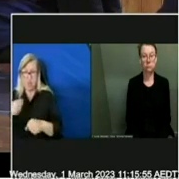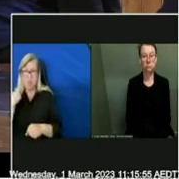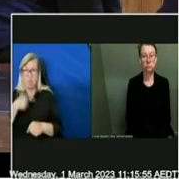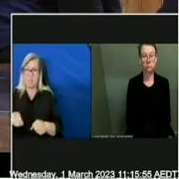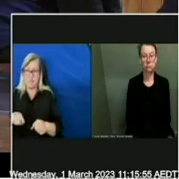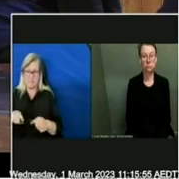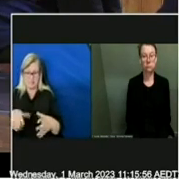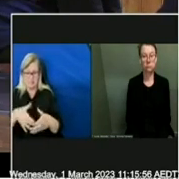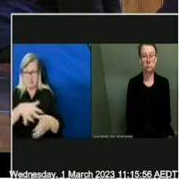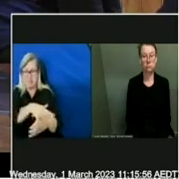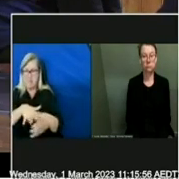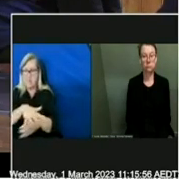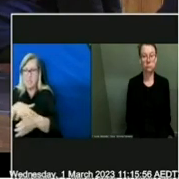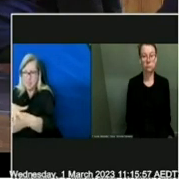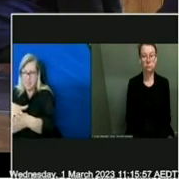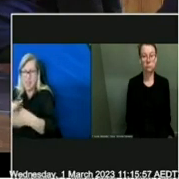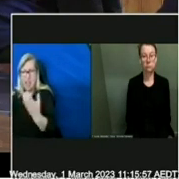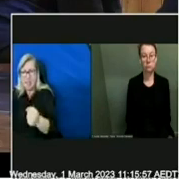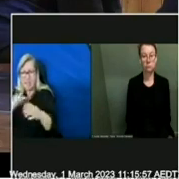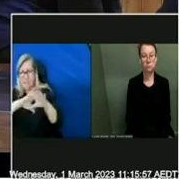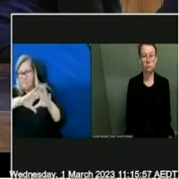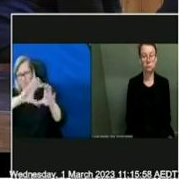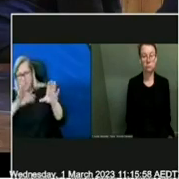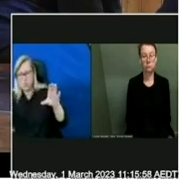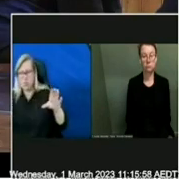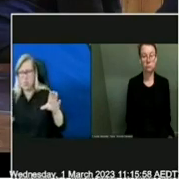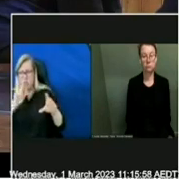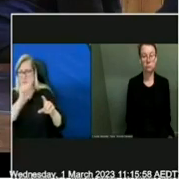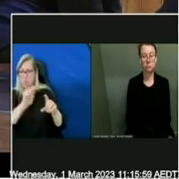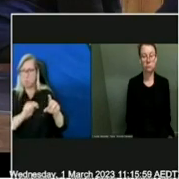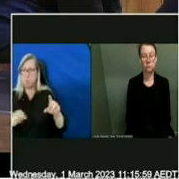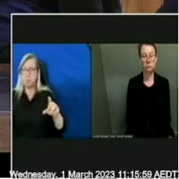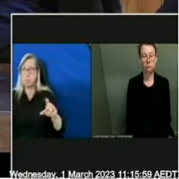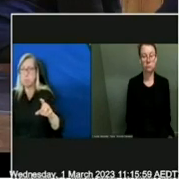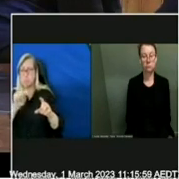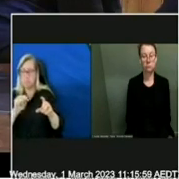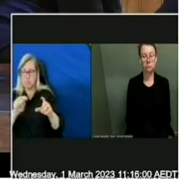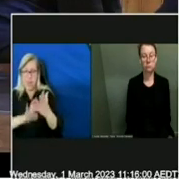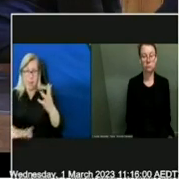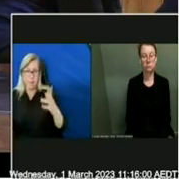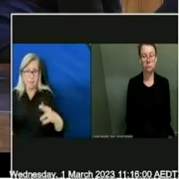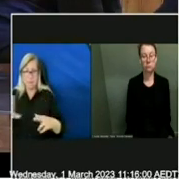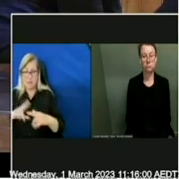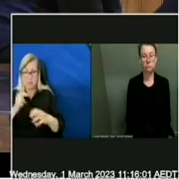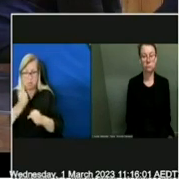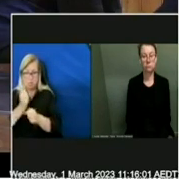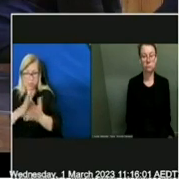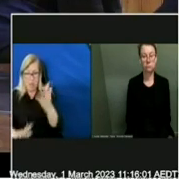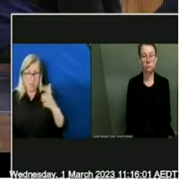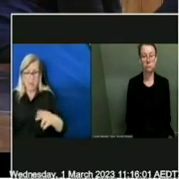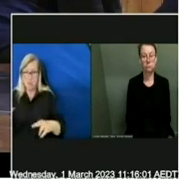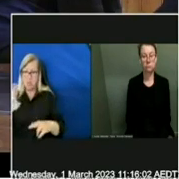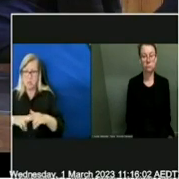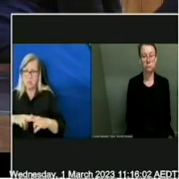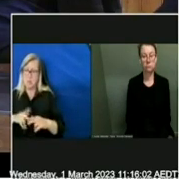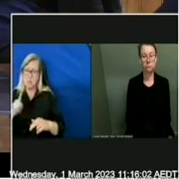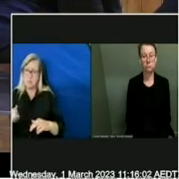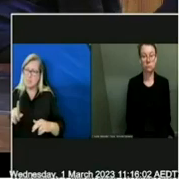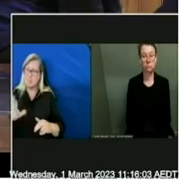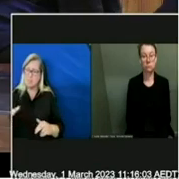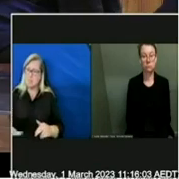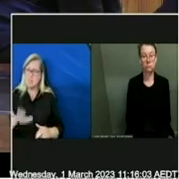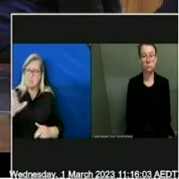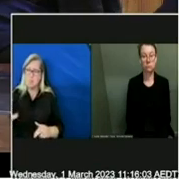grandparents, and great-grandparents, from what they went through. in terms of terror, the reign of